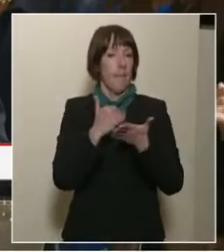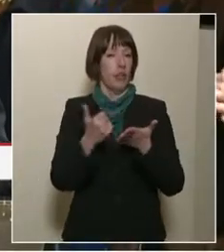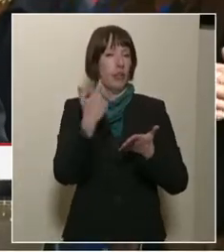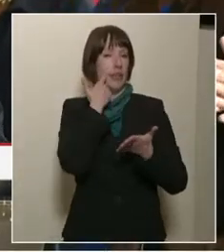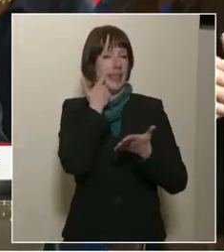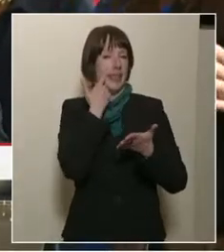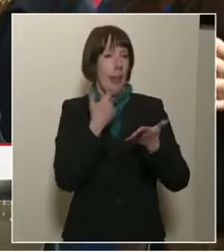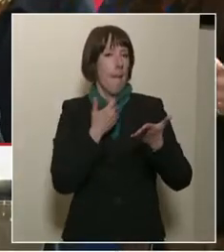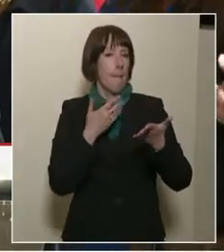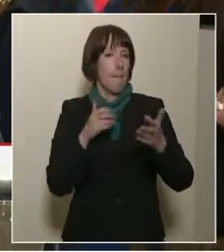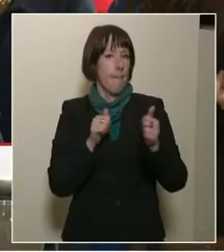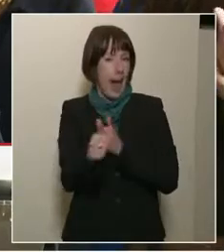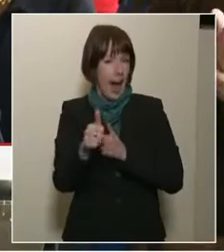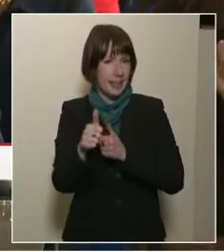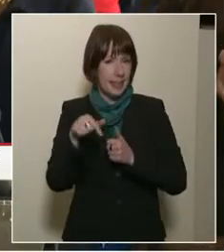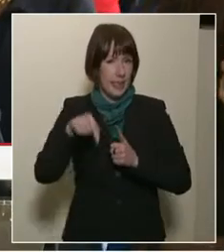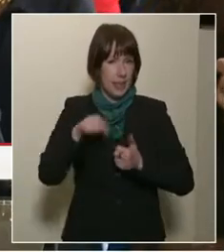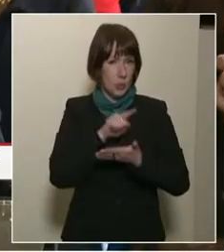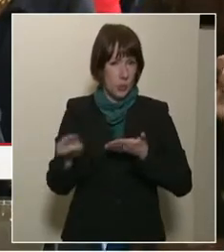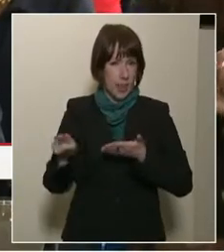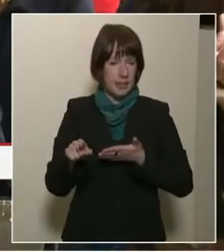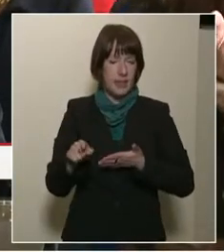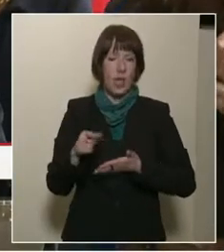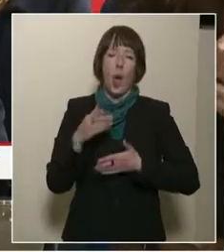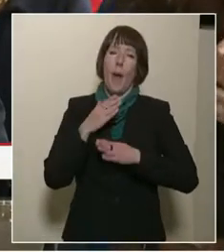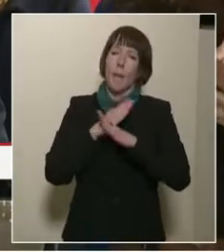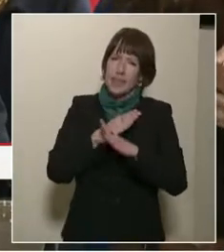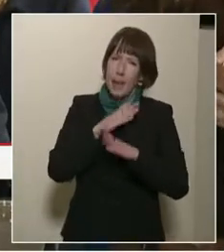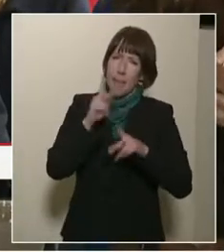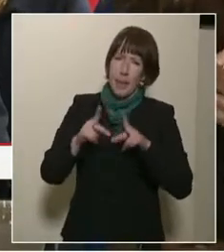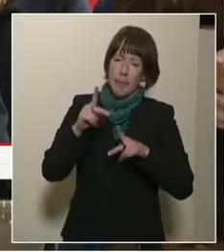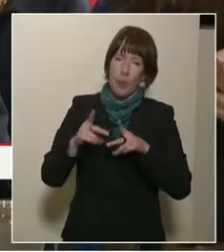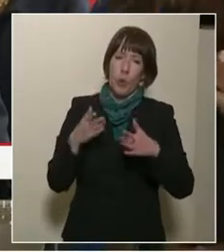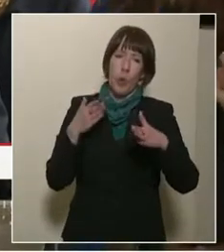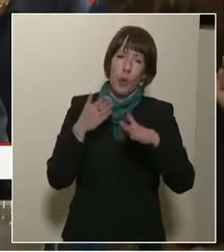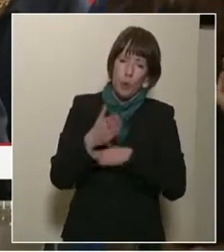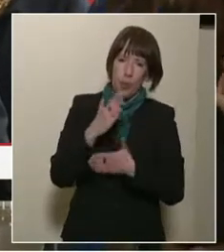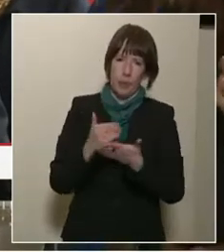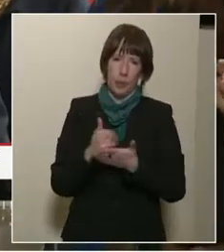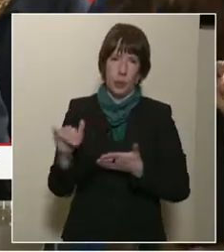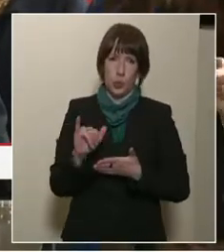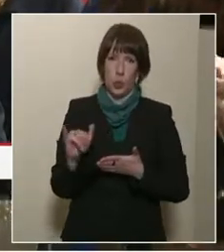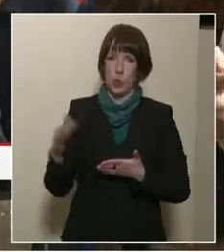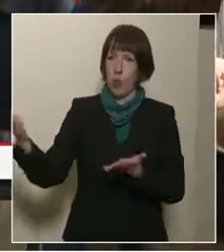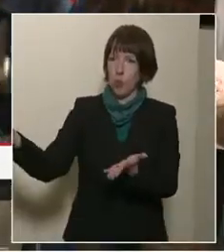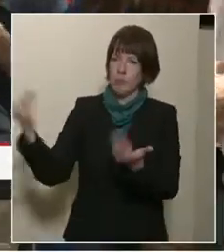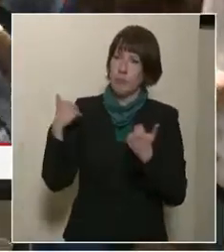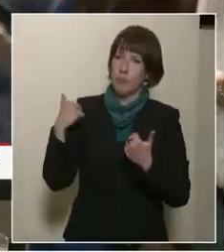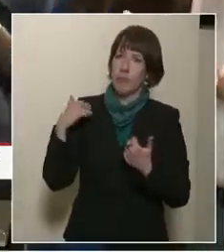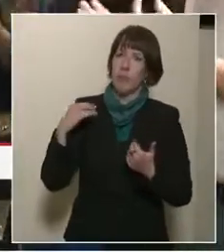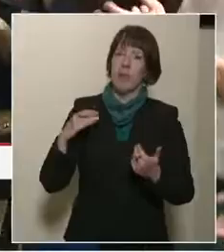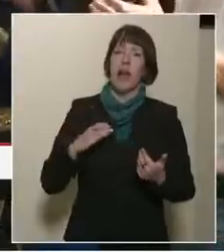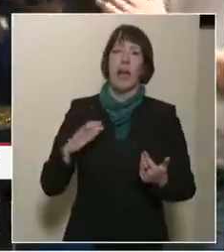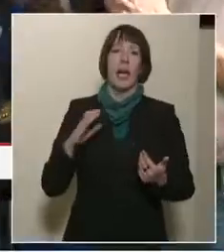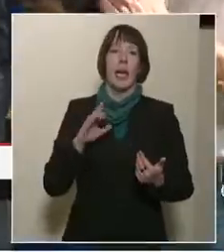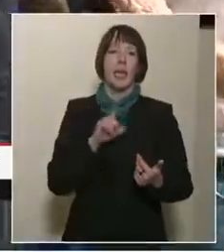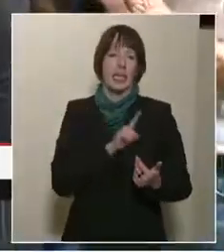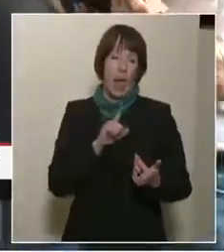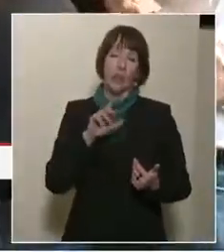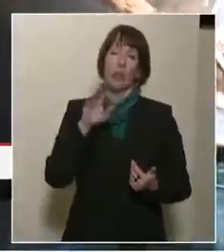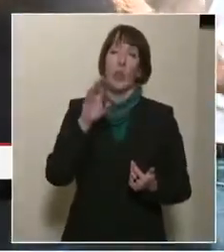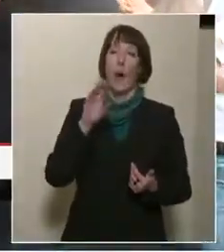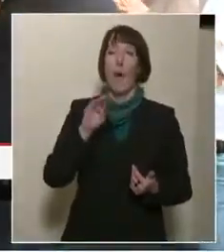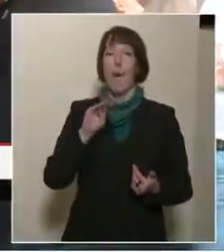this week. Make sure we protect them as they go through the budget, too. So let's give a hand to, and bring them up. Councilmember Kenyon McDuffie.